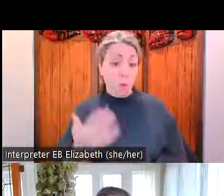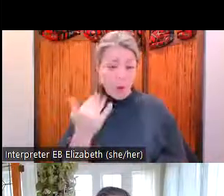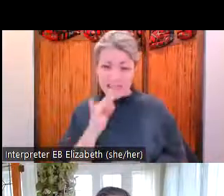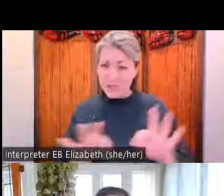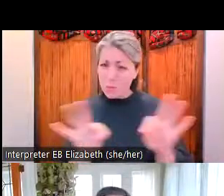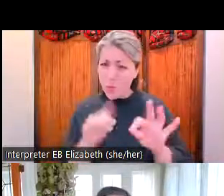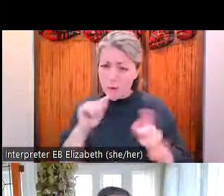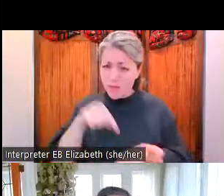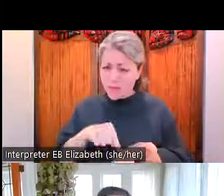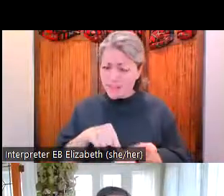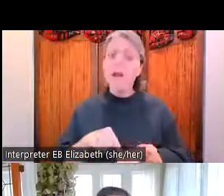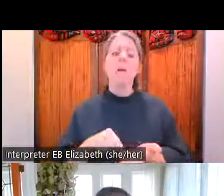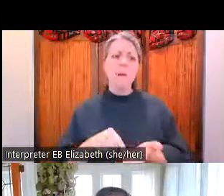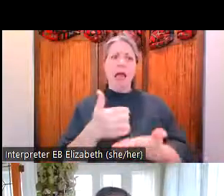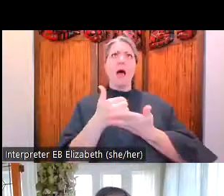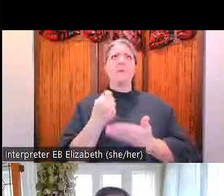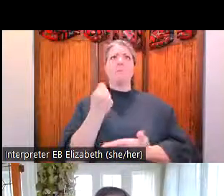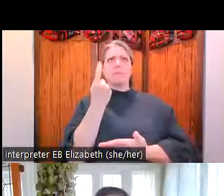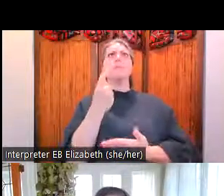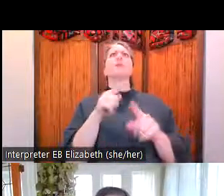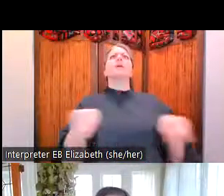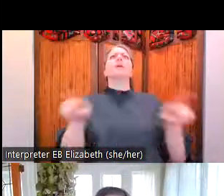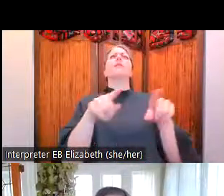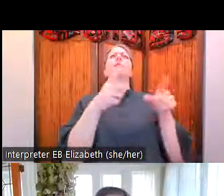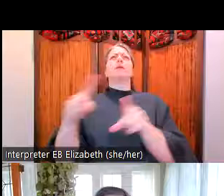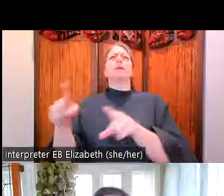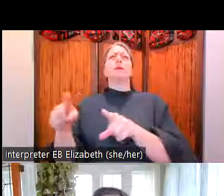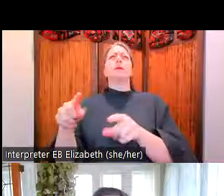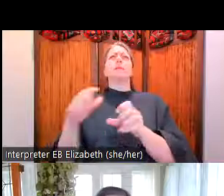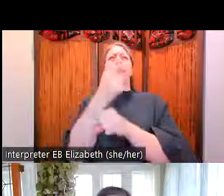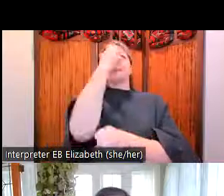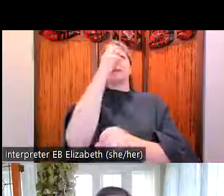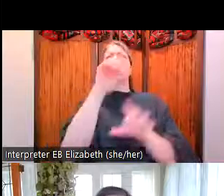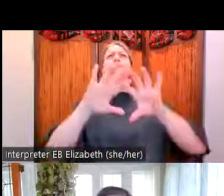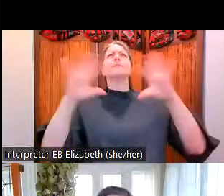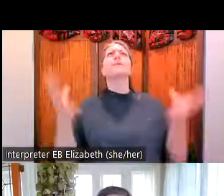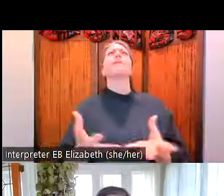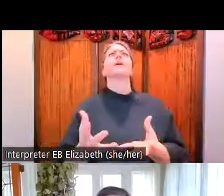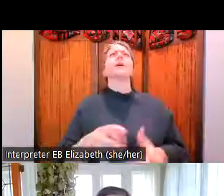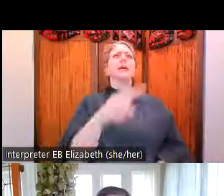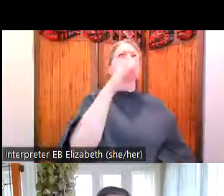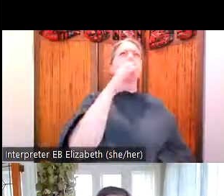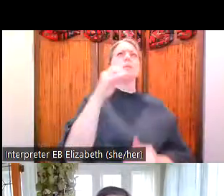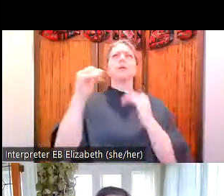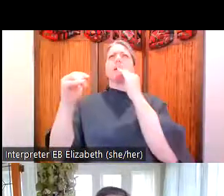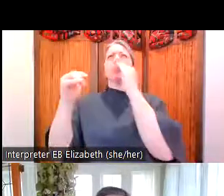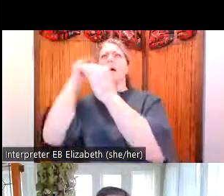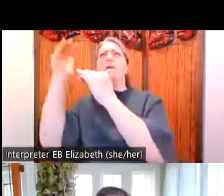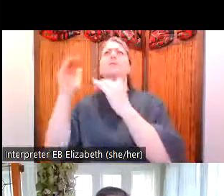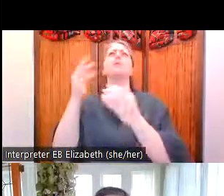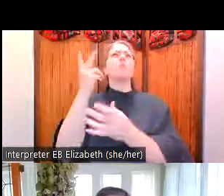of like this phenomenon or these situations, right? Kids, adults, everyone needs a certain level of cool executive skills